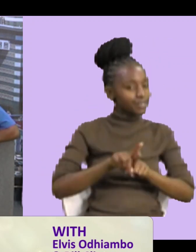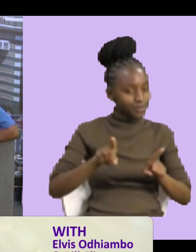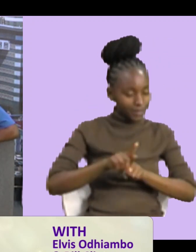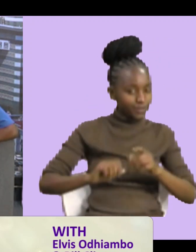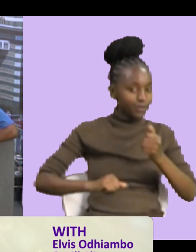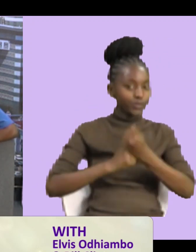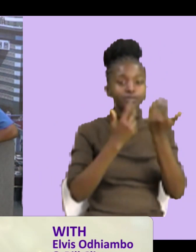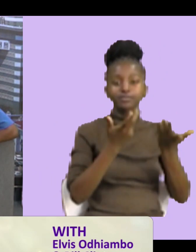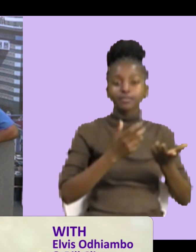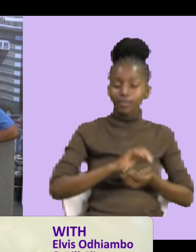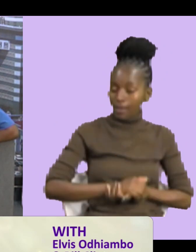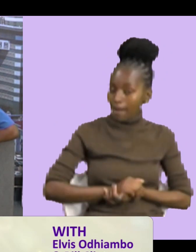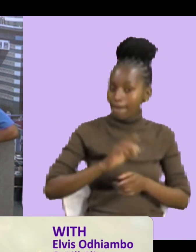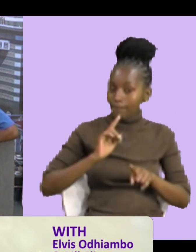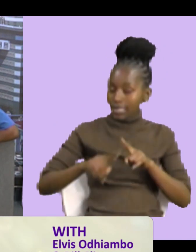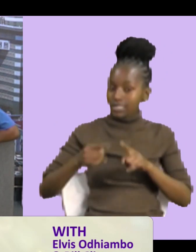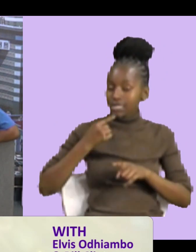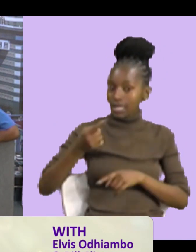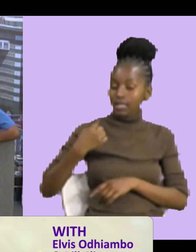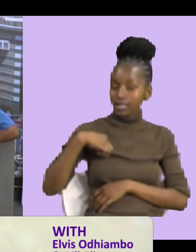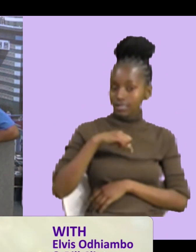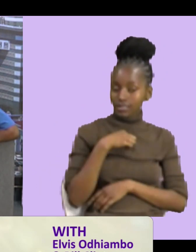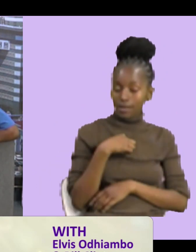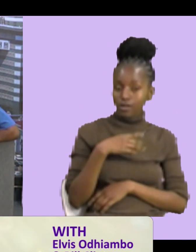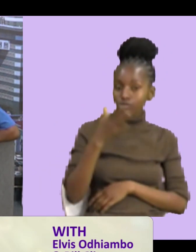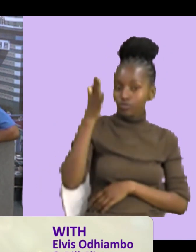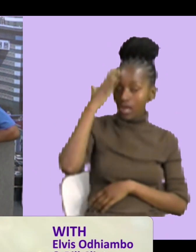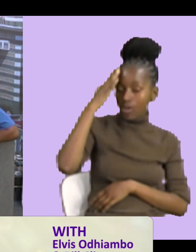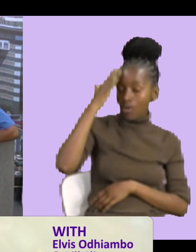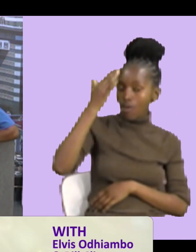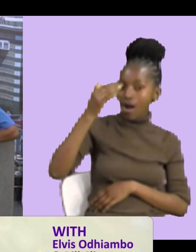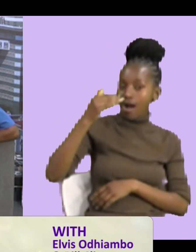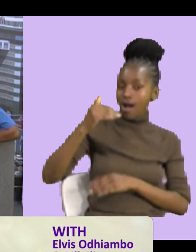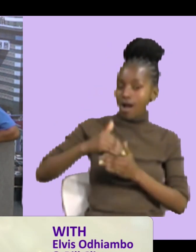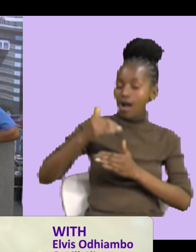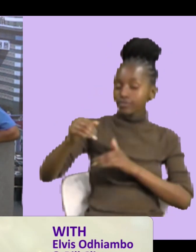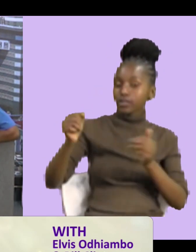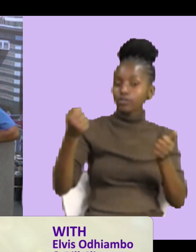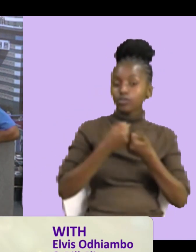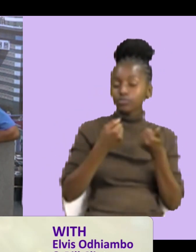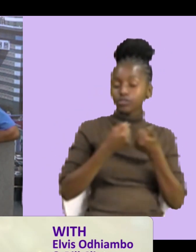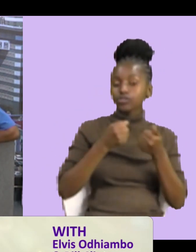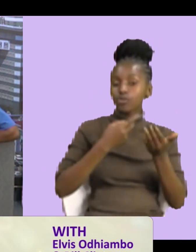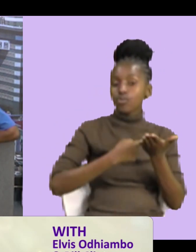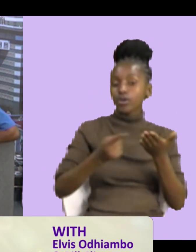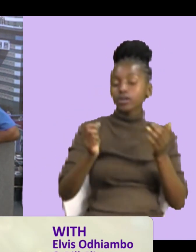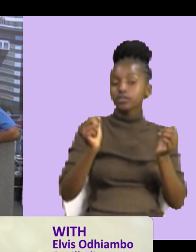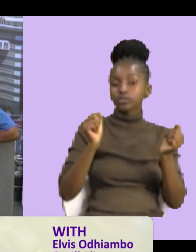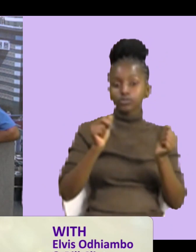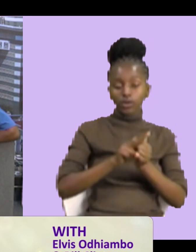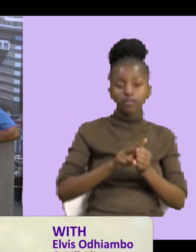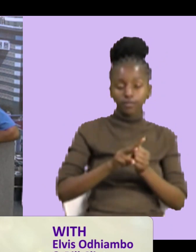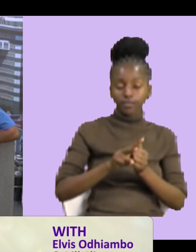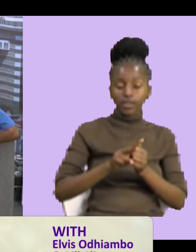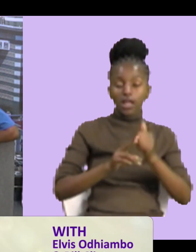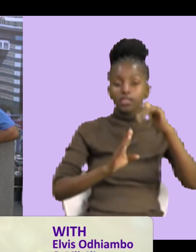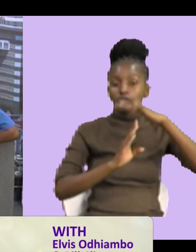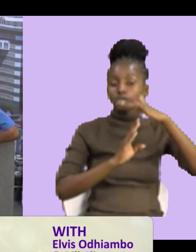But then again, after match week 12, yes, this is how the top